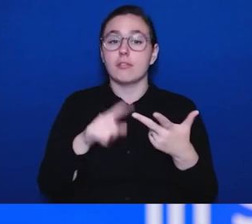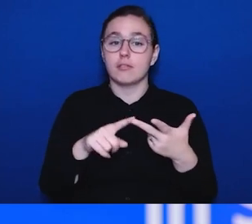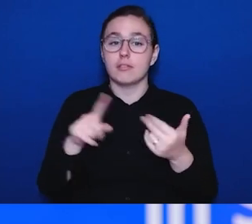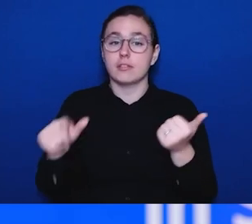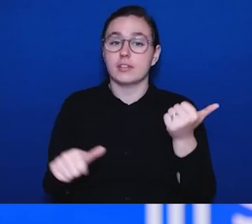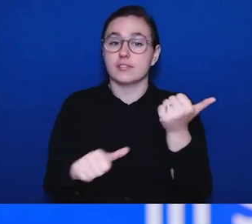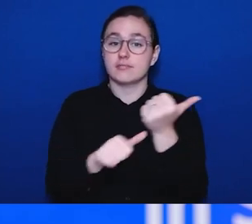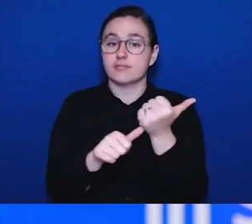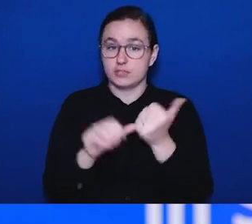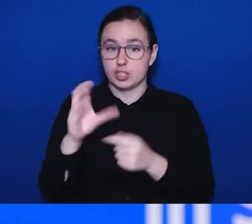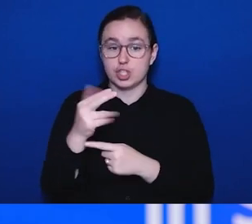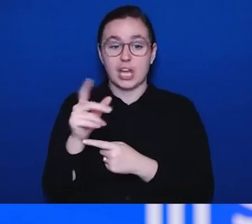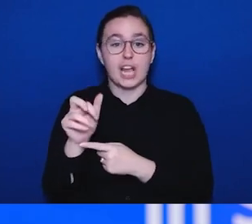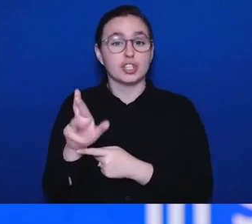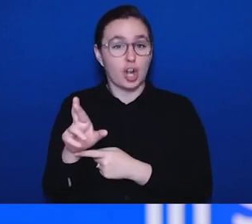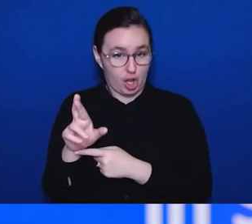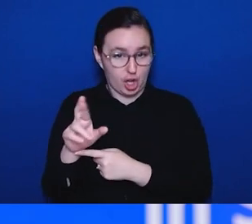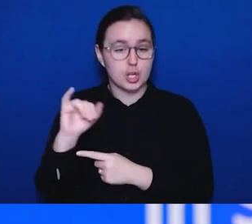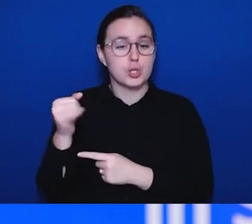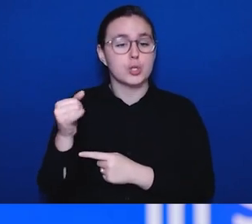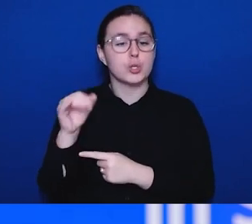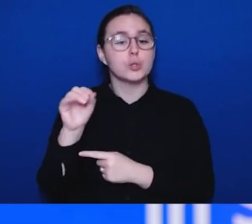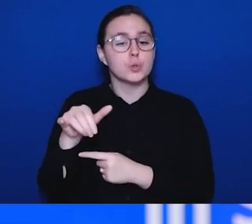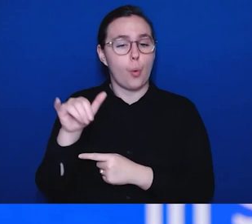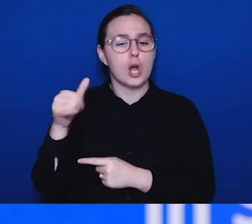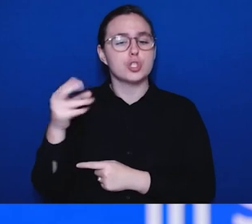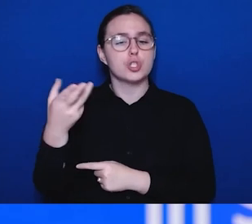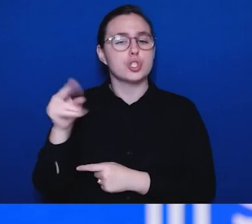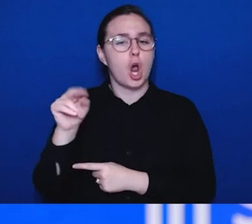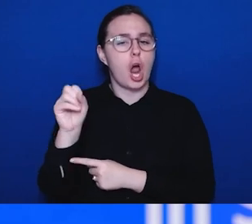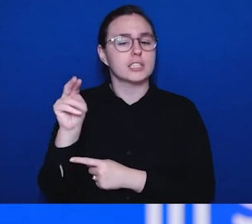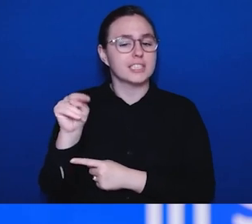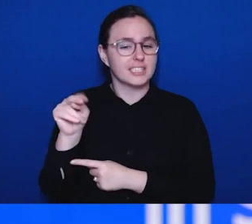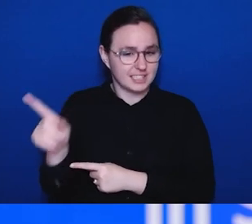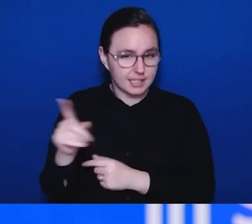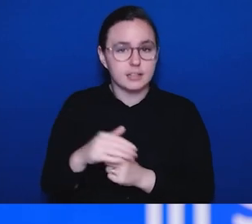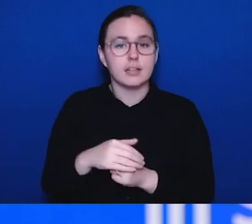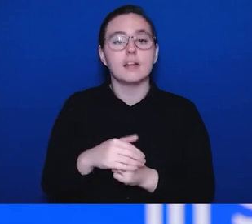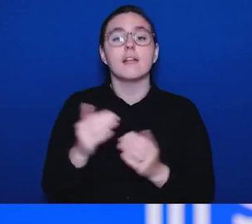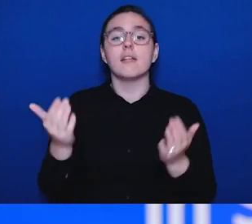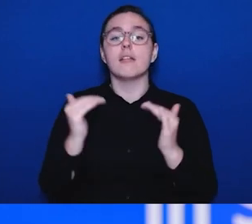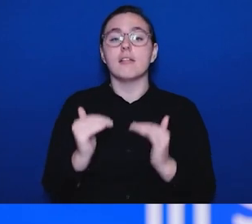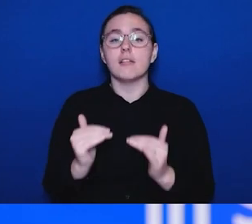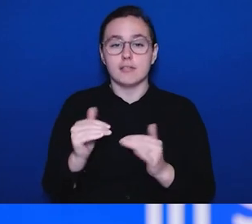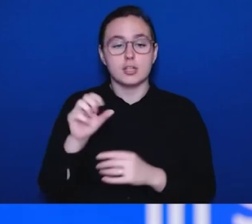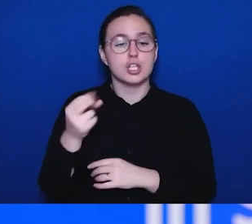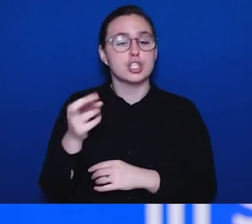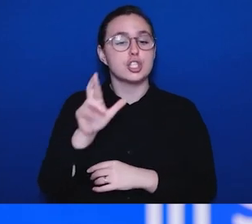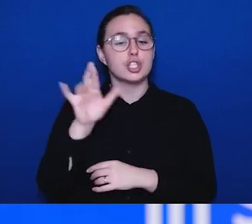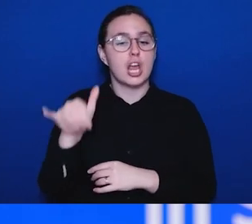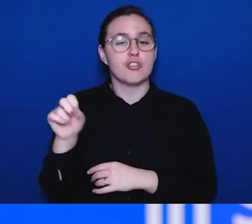President and Vice Chancellor Joy Johnson, how about that? SFU Master of Public Health student Sherry Sandu,